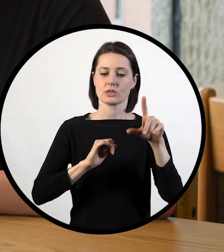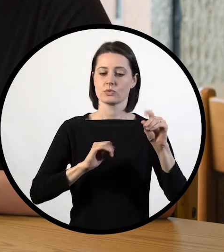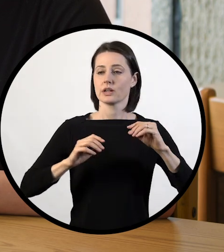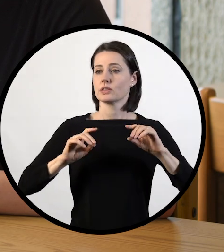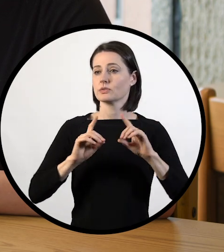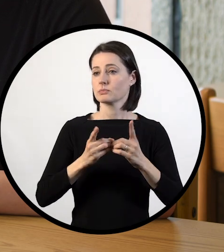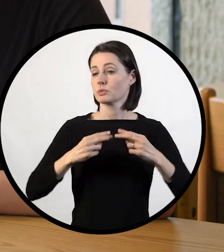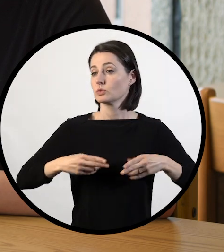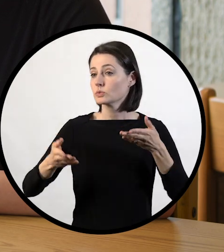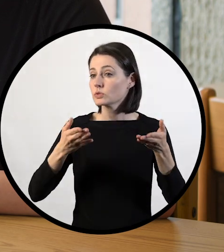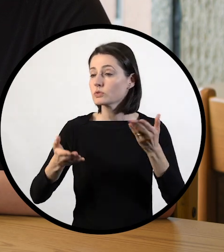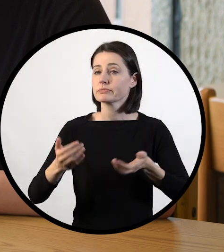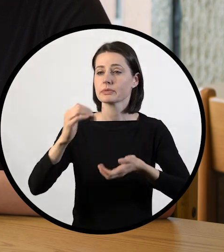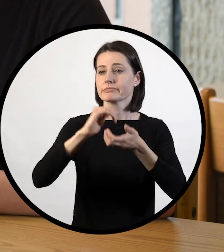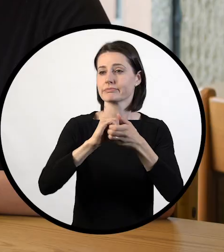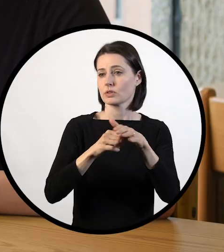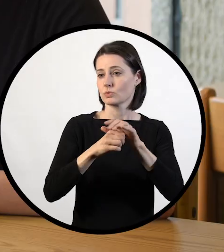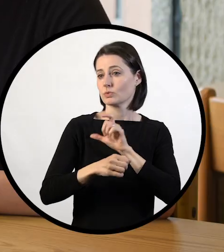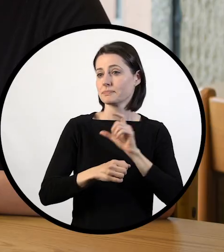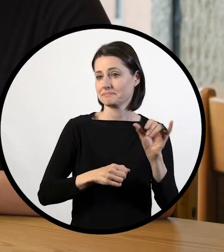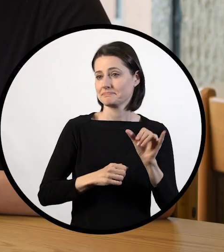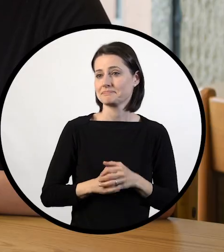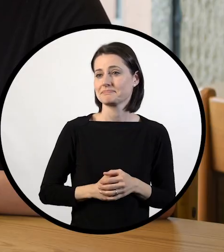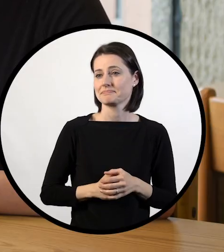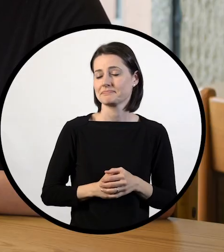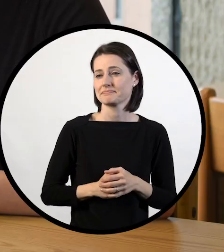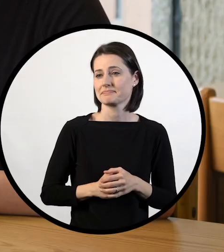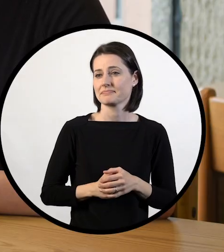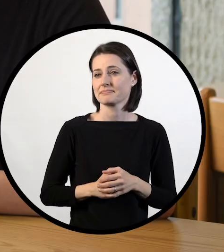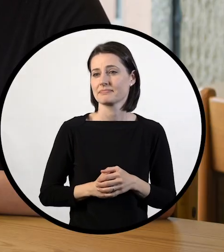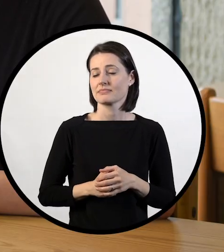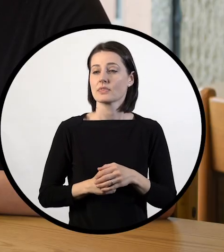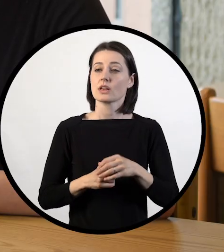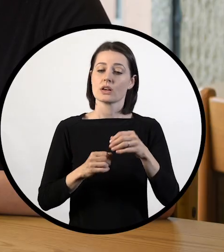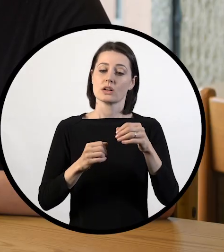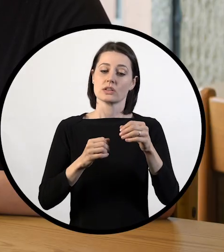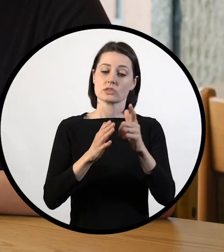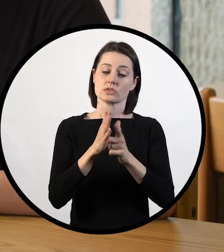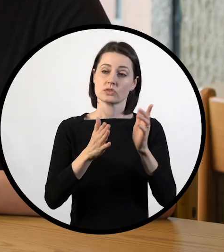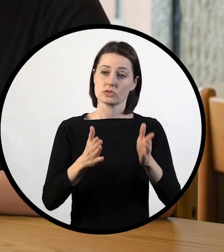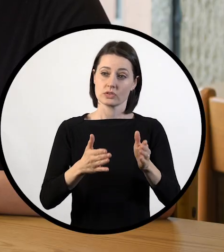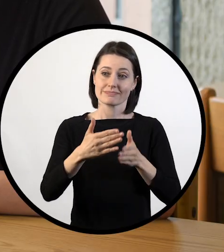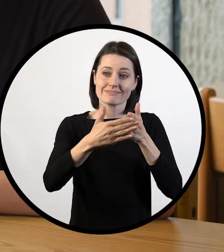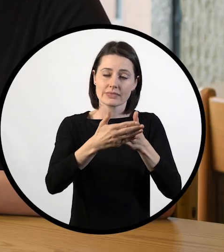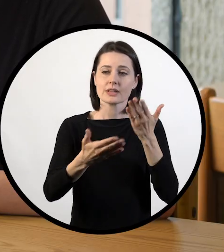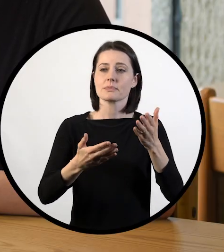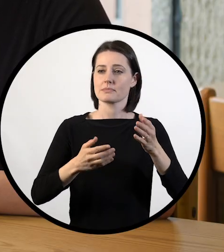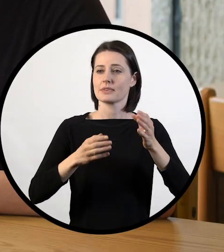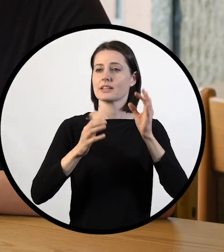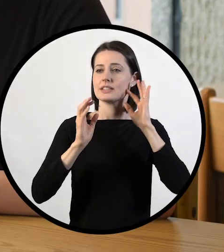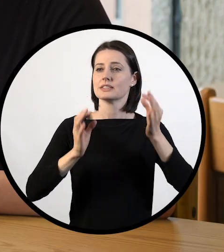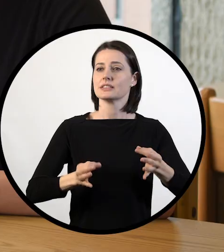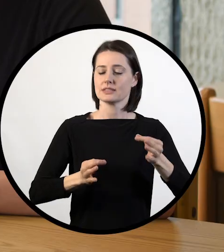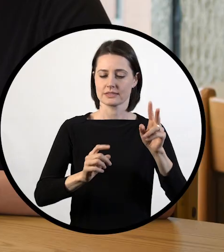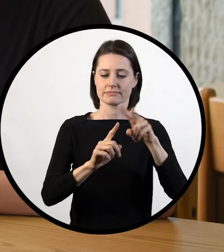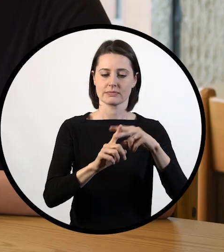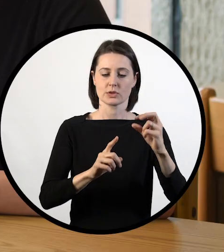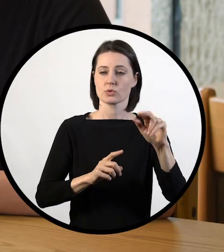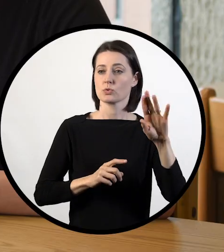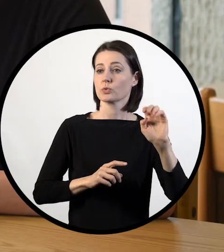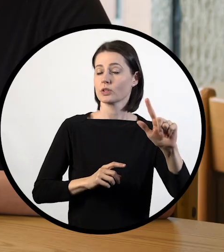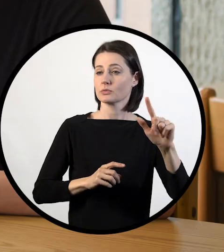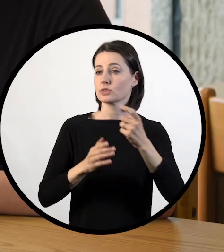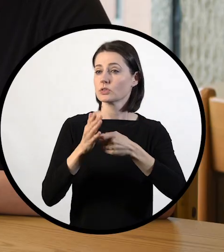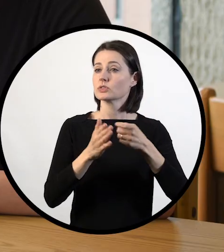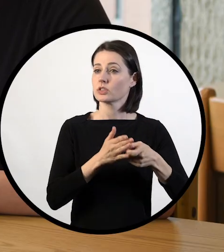they'll work with the Colorado Department of Human Services and maybe local law enforcement too. The prosecuting attorney may decide to